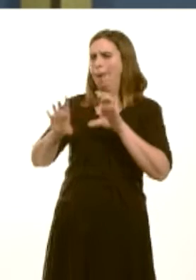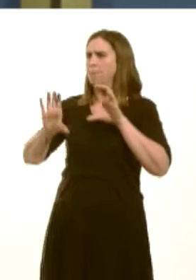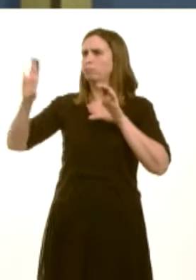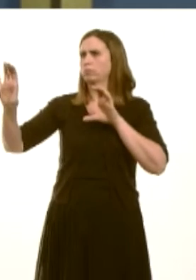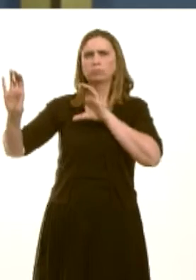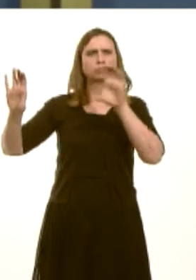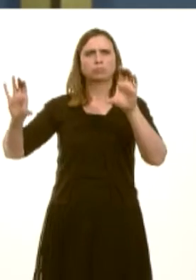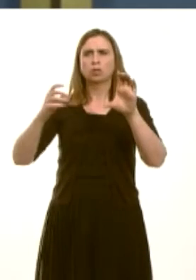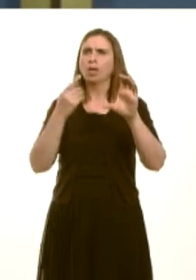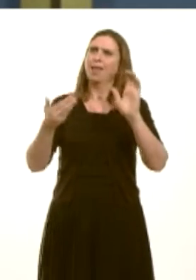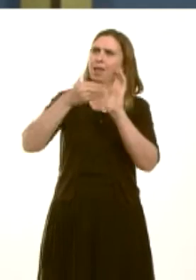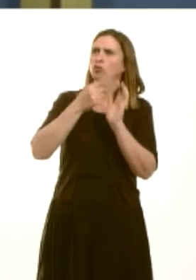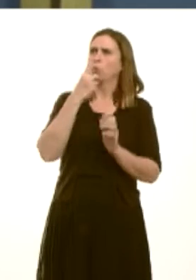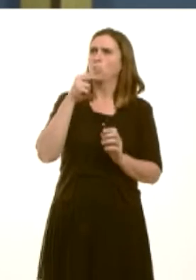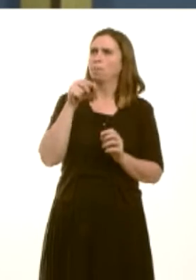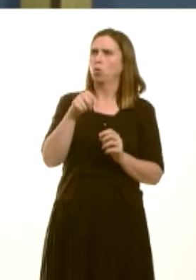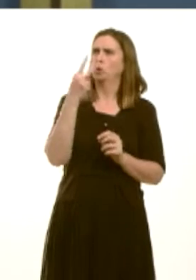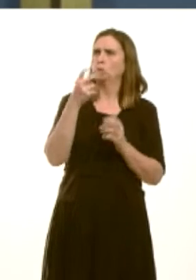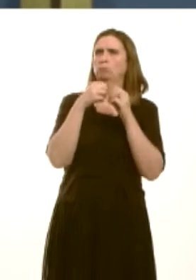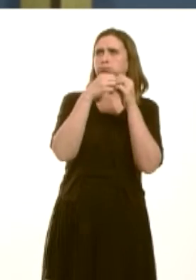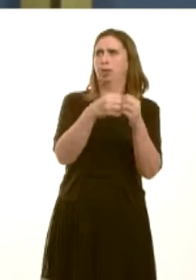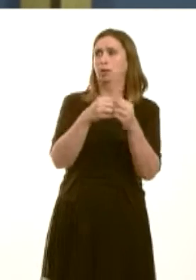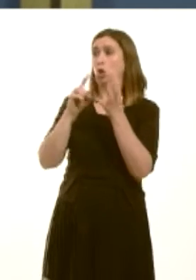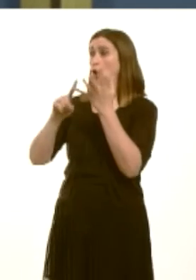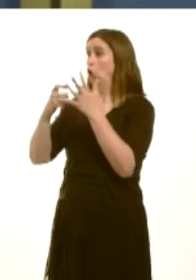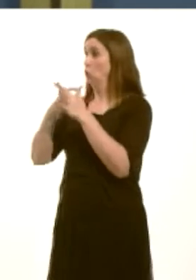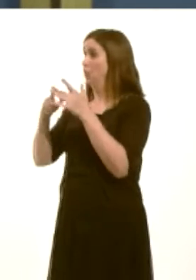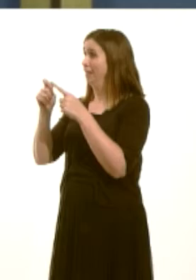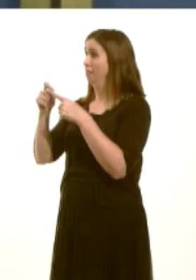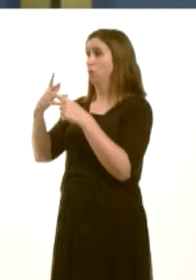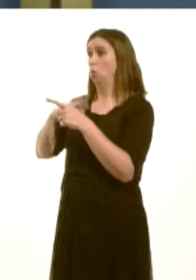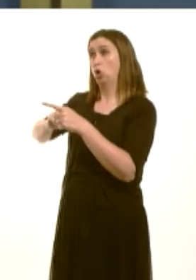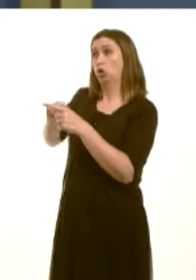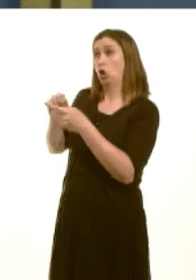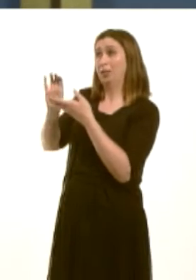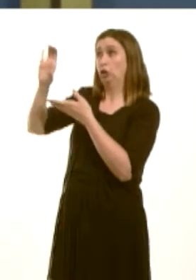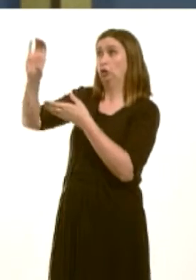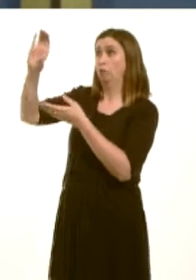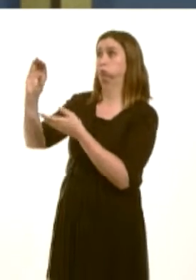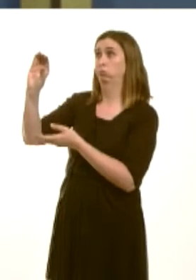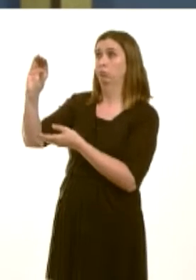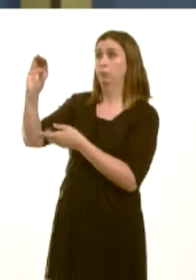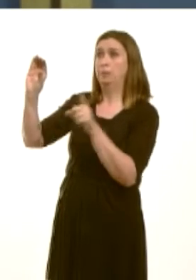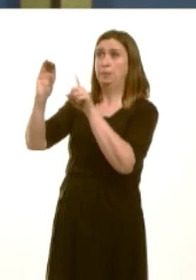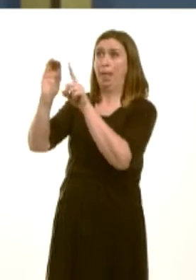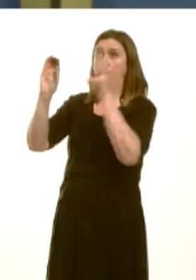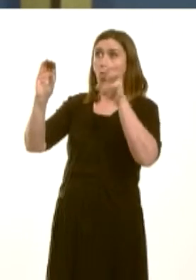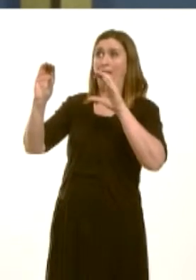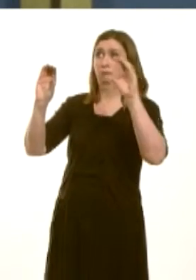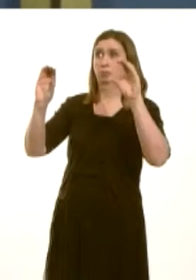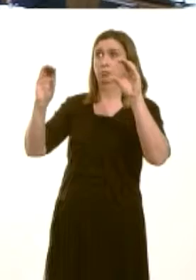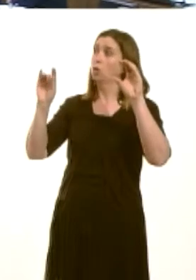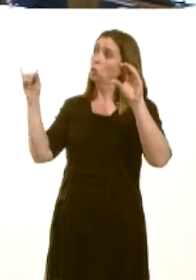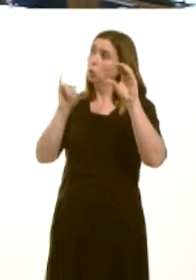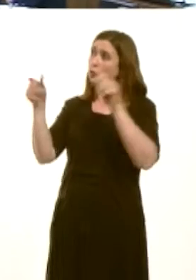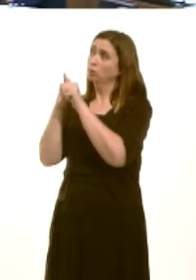1.2 billion in addition. UKIP wants to cut Scottish funding down to the Welsh level. Do you stand with Plaid Cymru